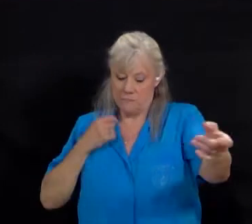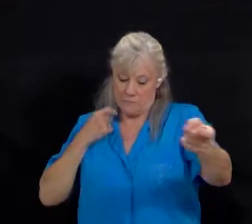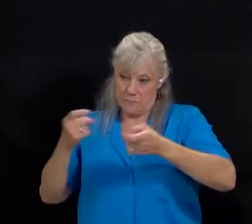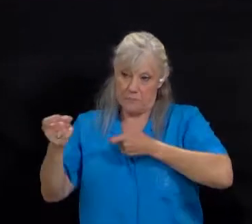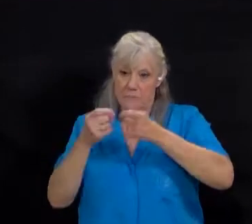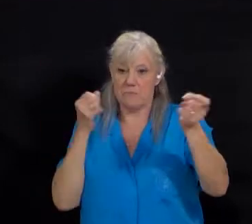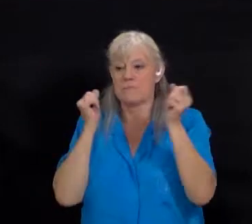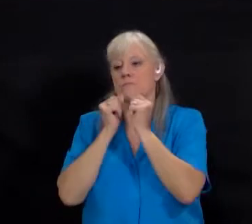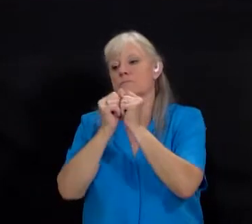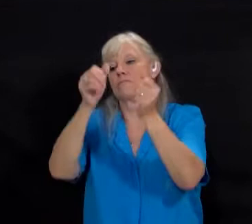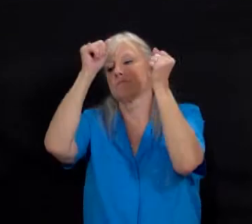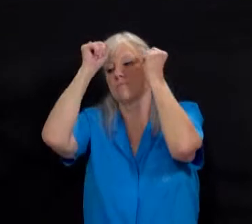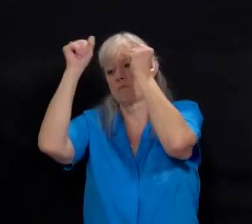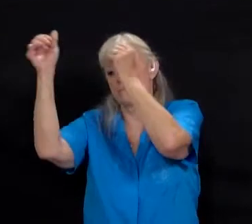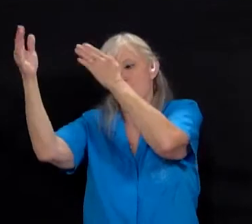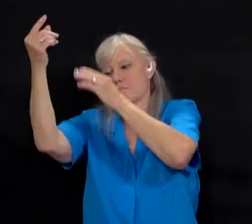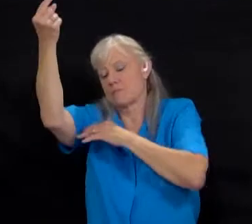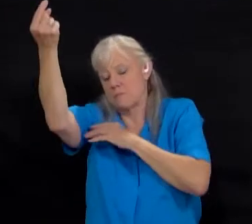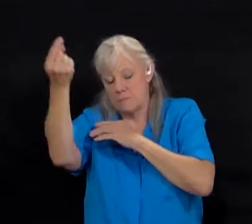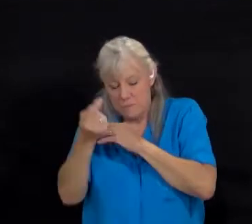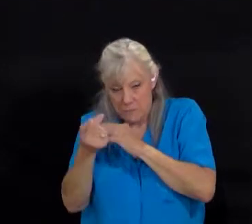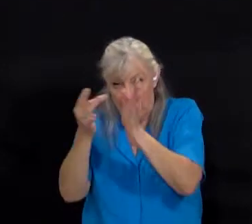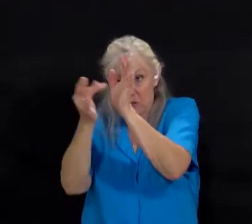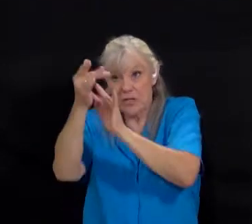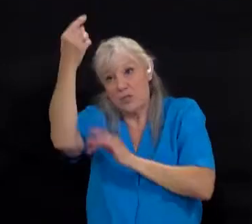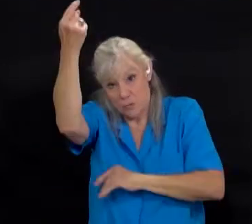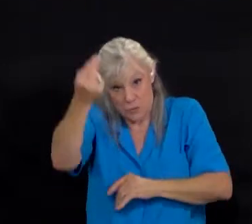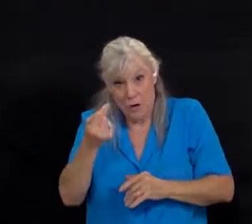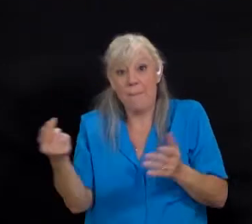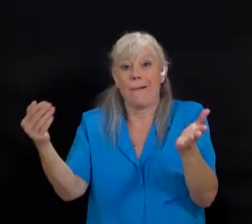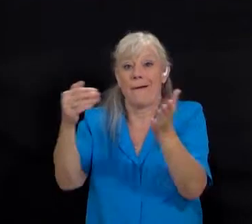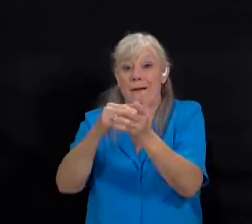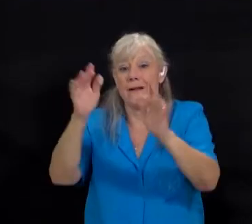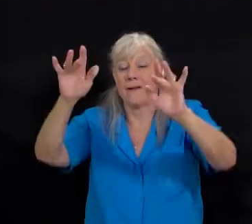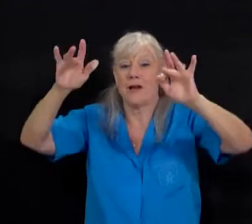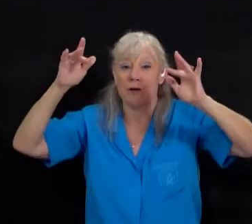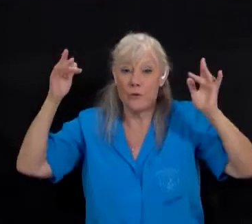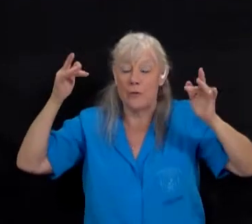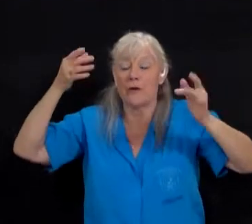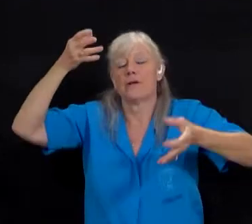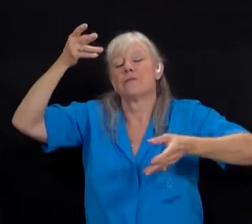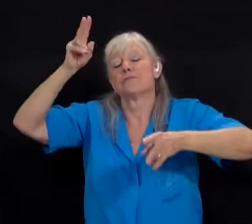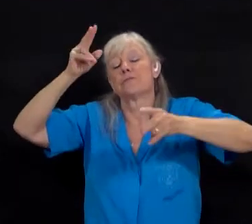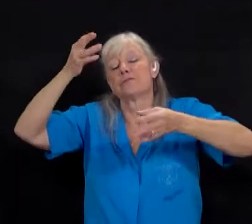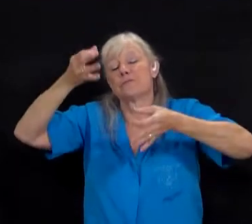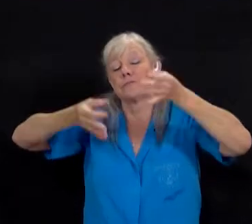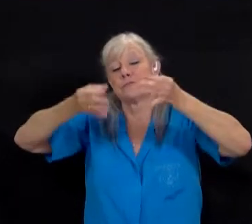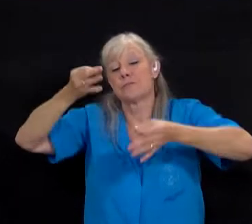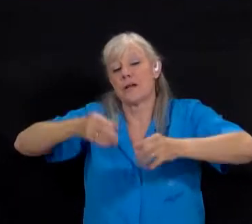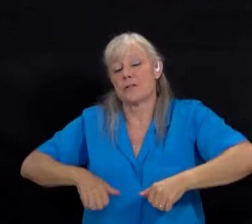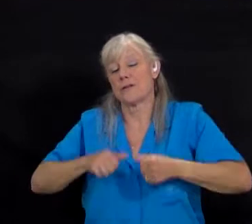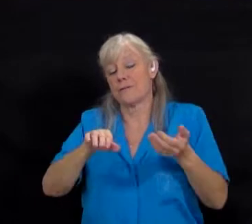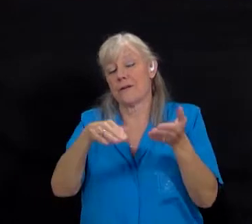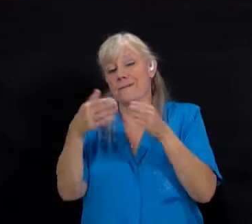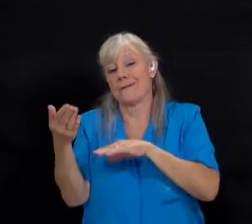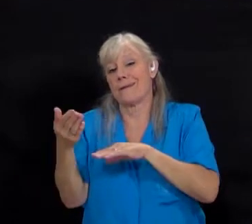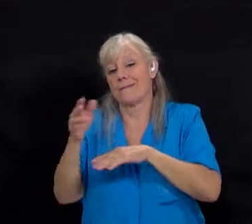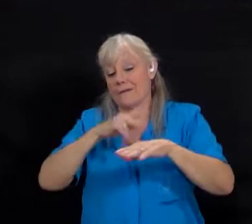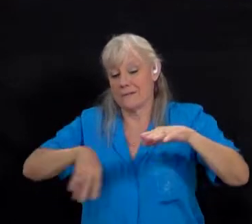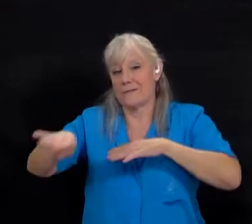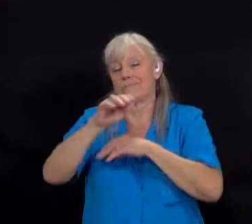hand of the Father. He will come again in glory to judge the living and the dead, and his kingdom will have no